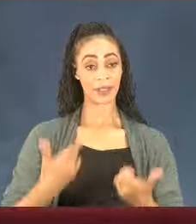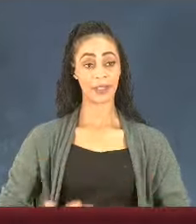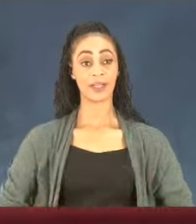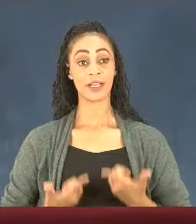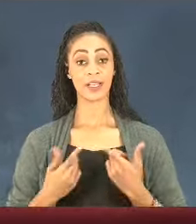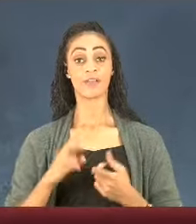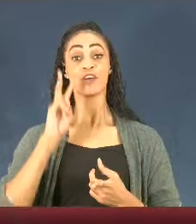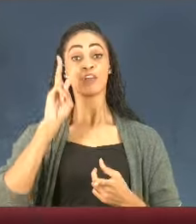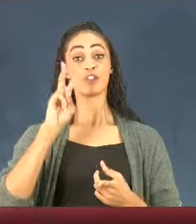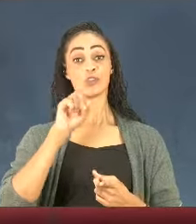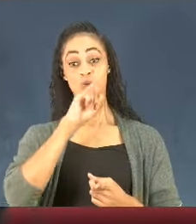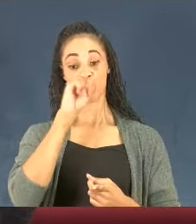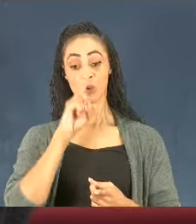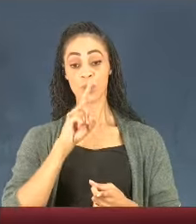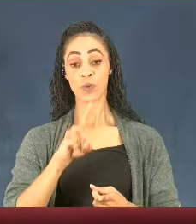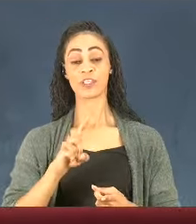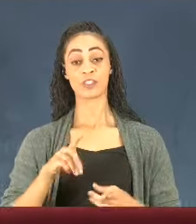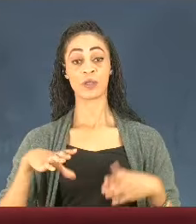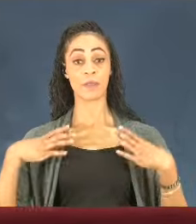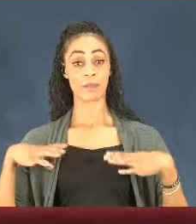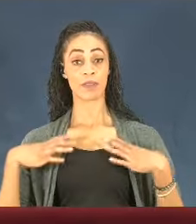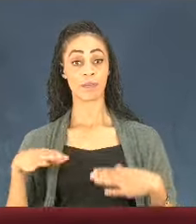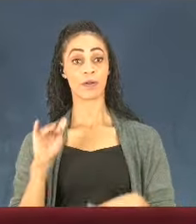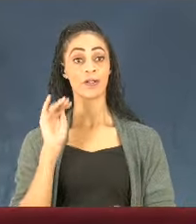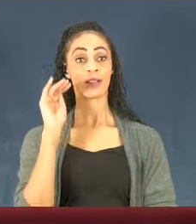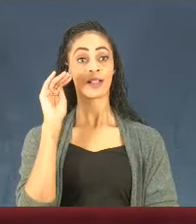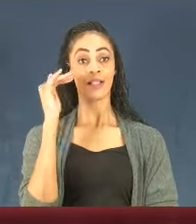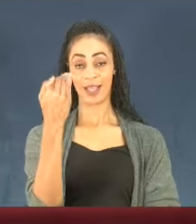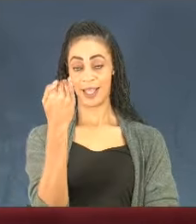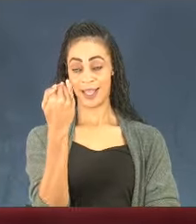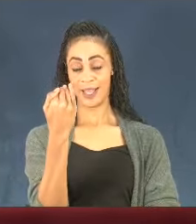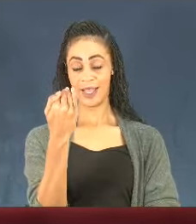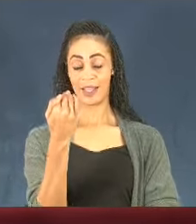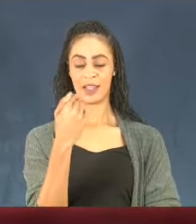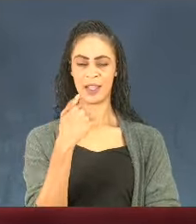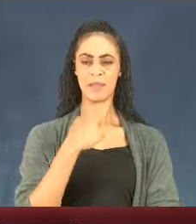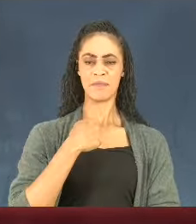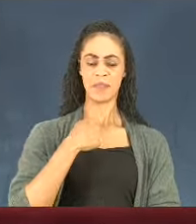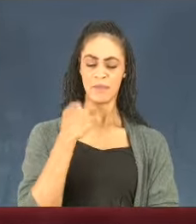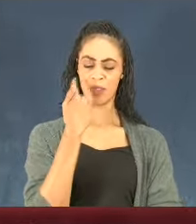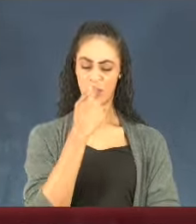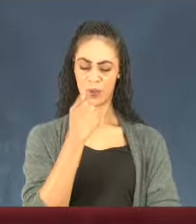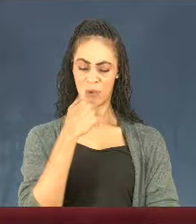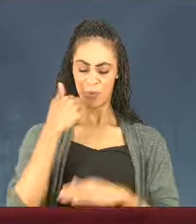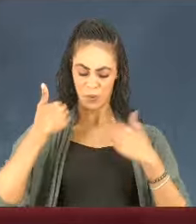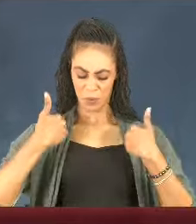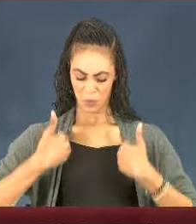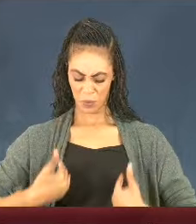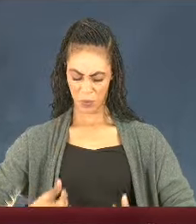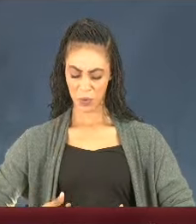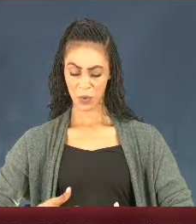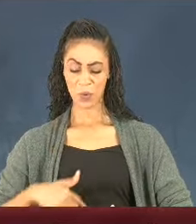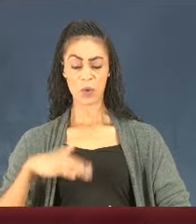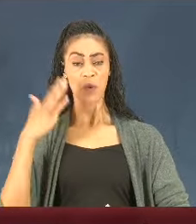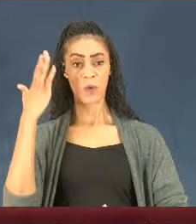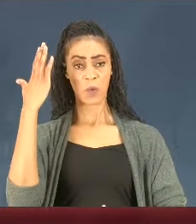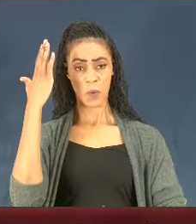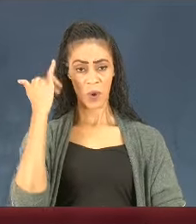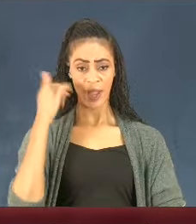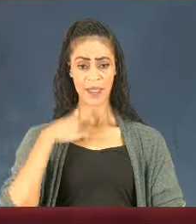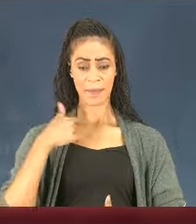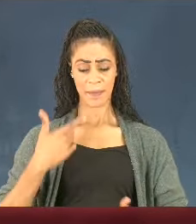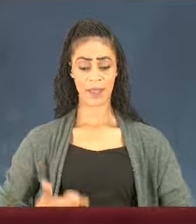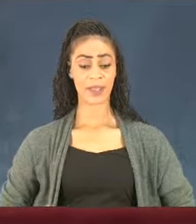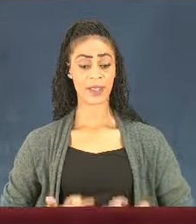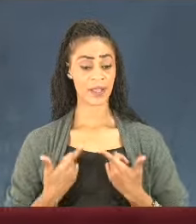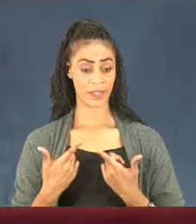ask. Who am I and why do I live for? Or what's my purpose? Two questions. Did